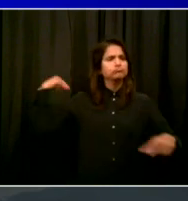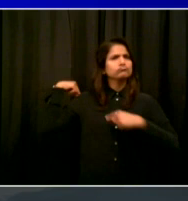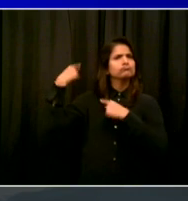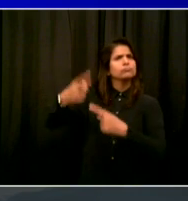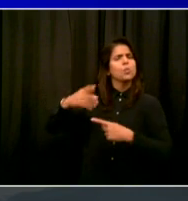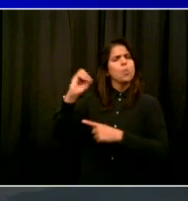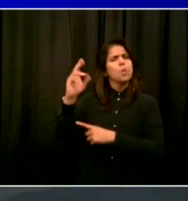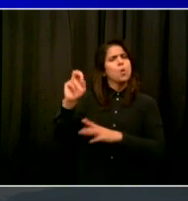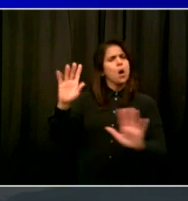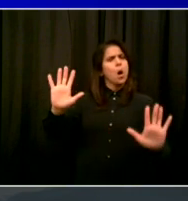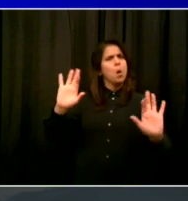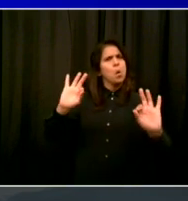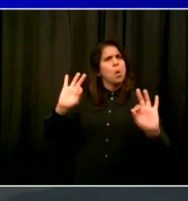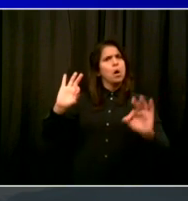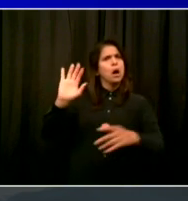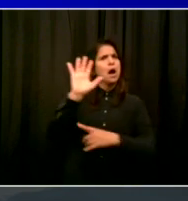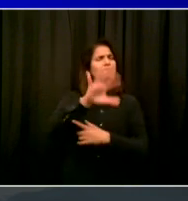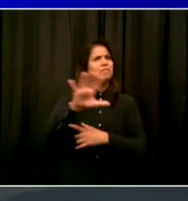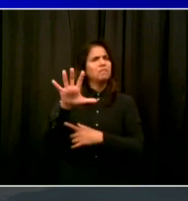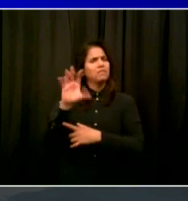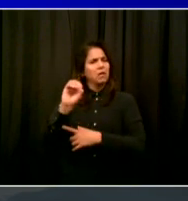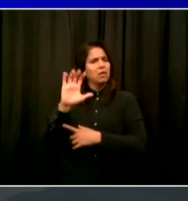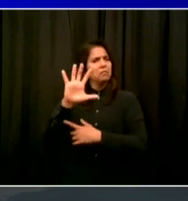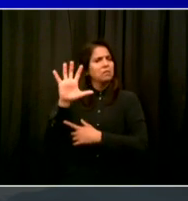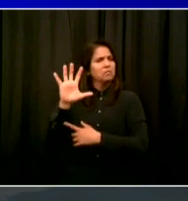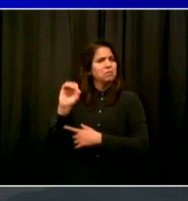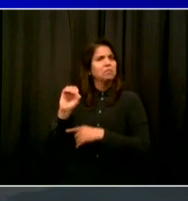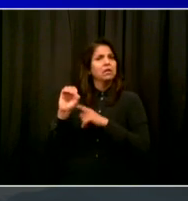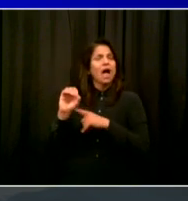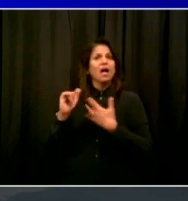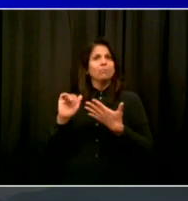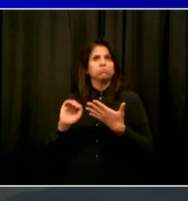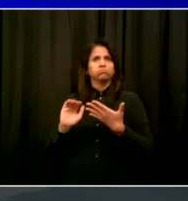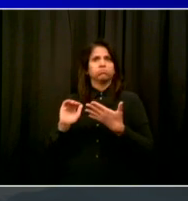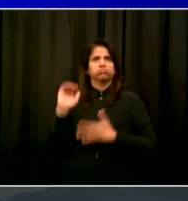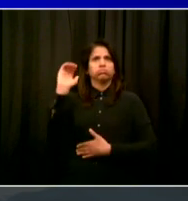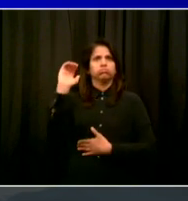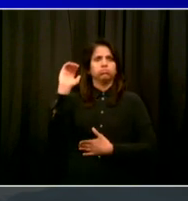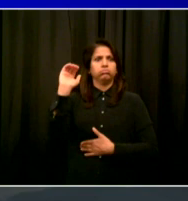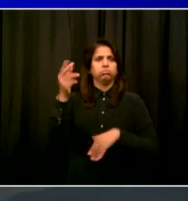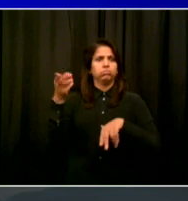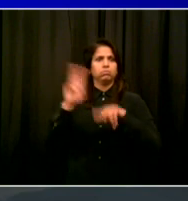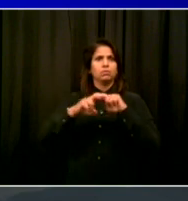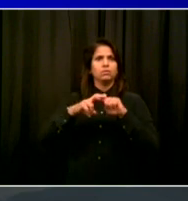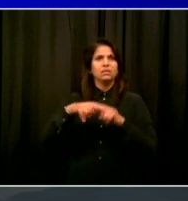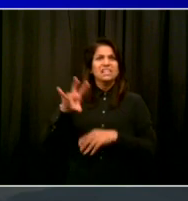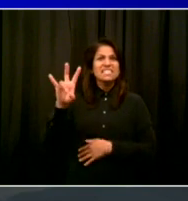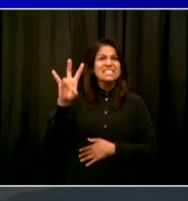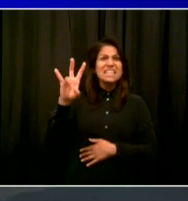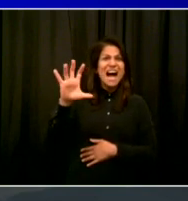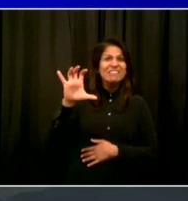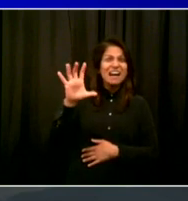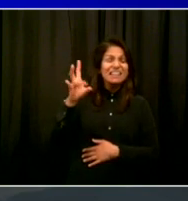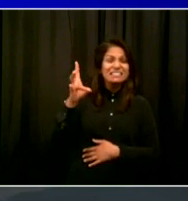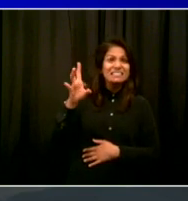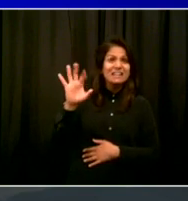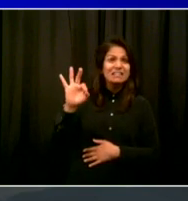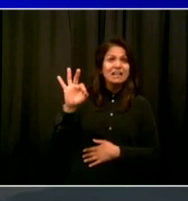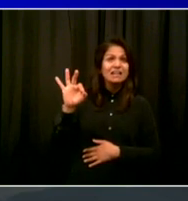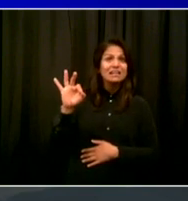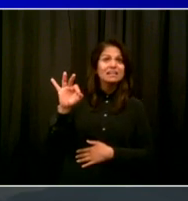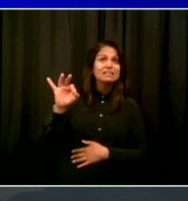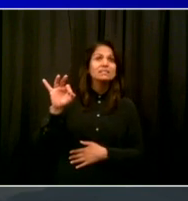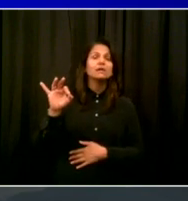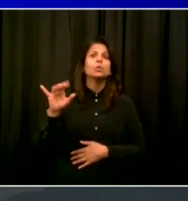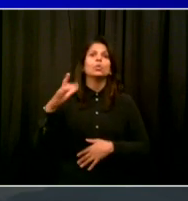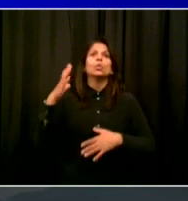We then did surpass it in the last week or so, but now much higher, 779 cases. That right there shows you the magnitude of the